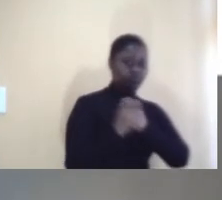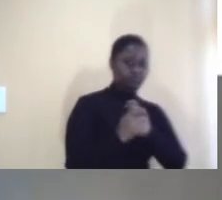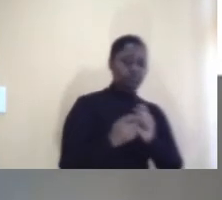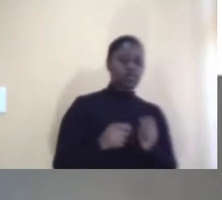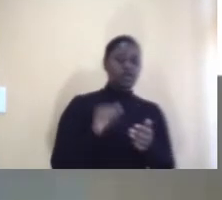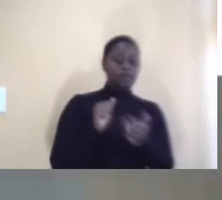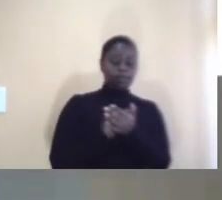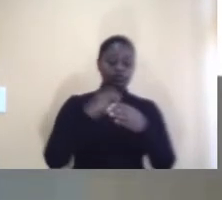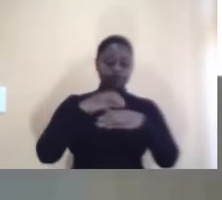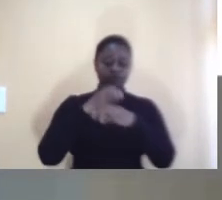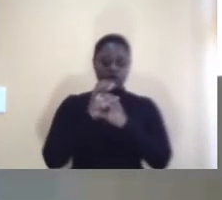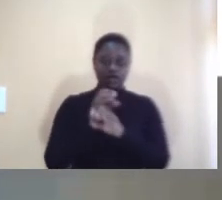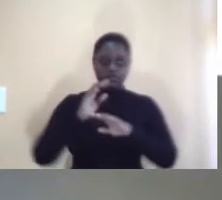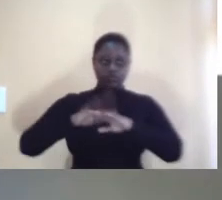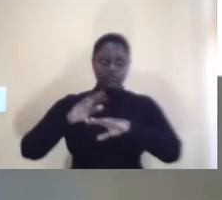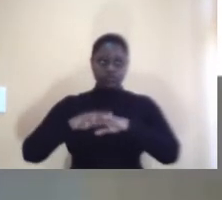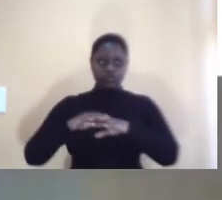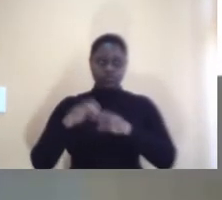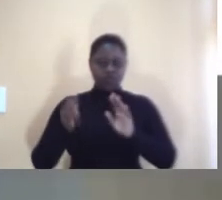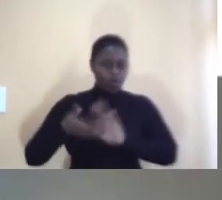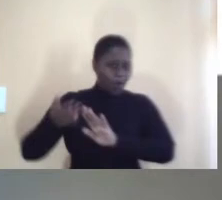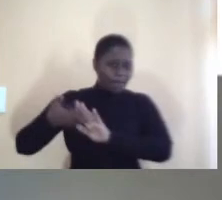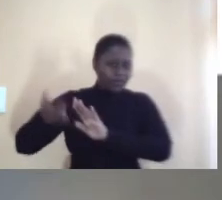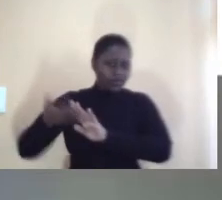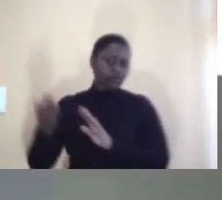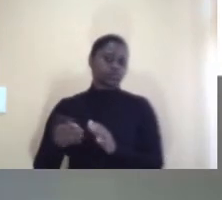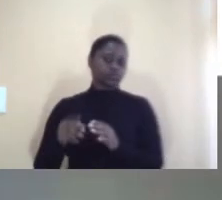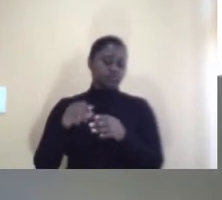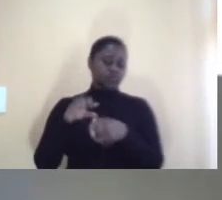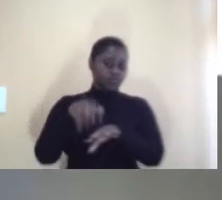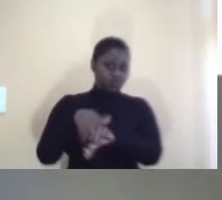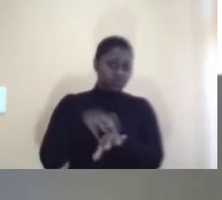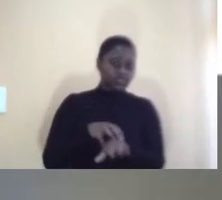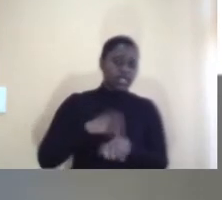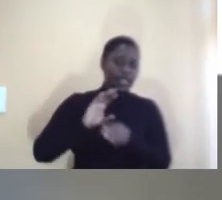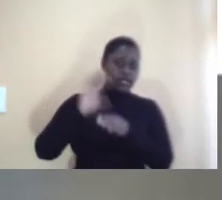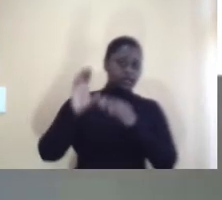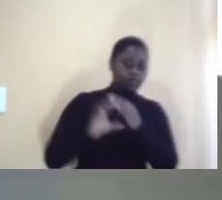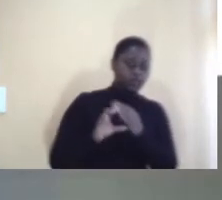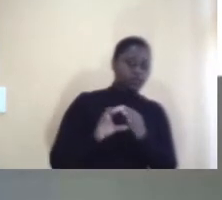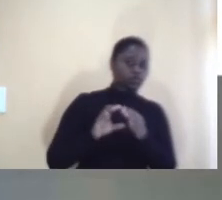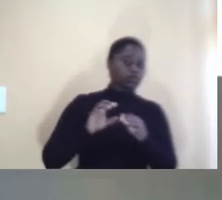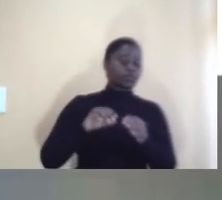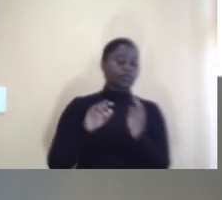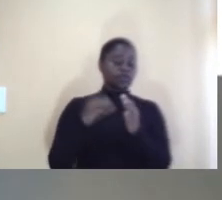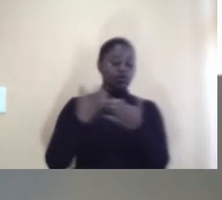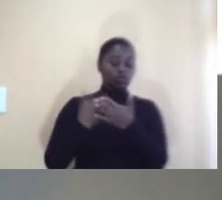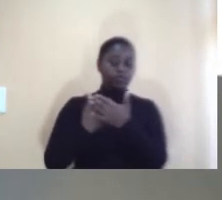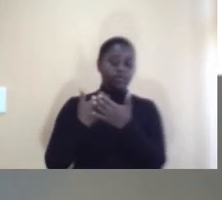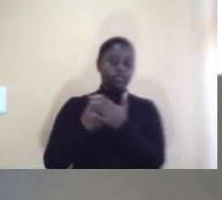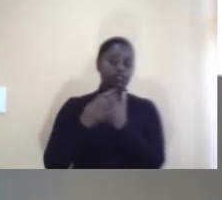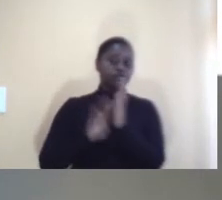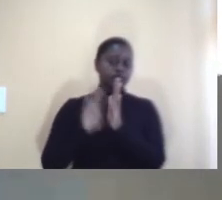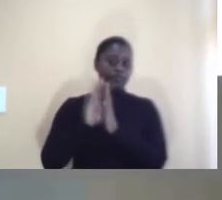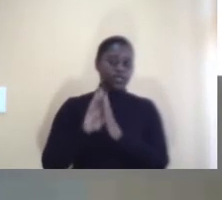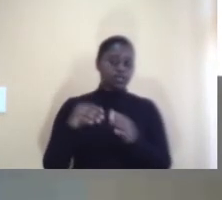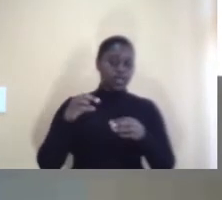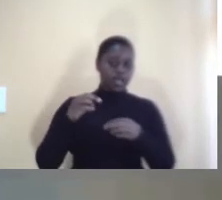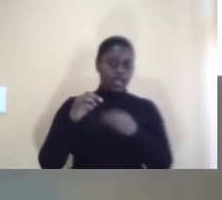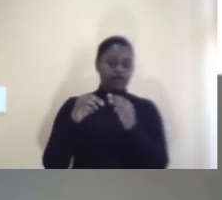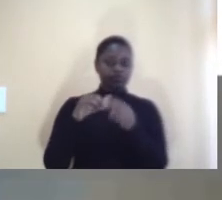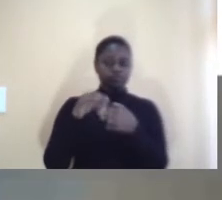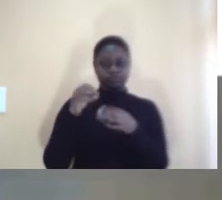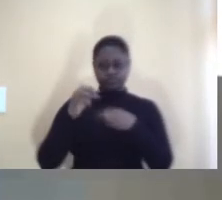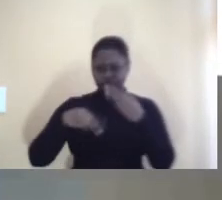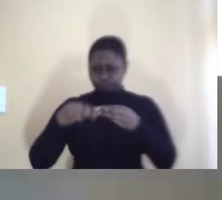should be focused on the promotion of optimal agricultural production for improved economic development and job creation, the promotion of natural